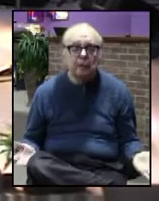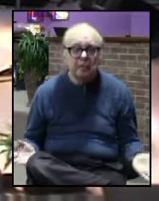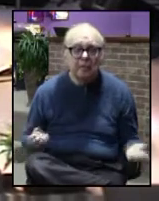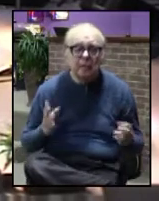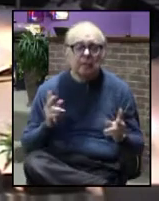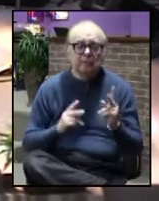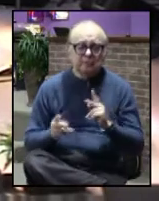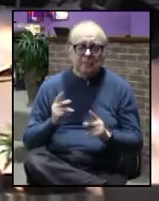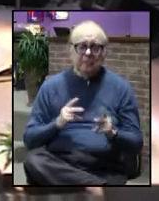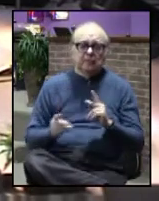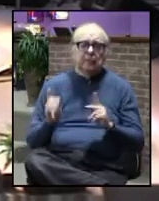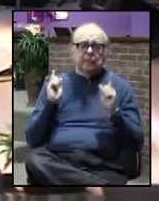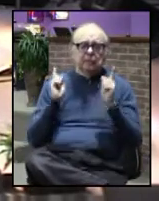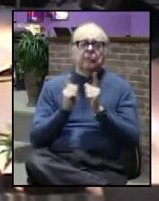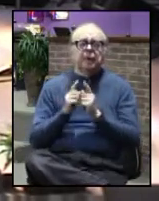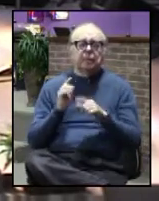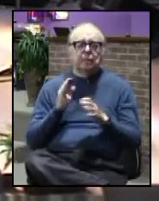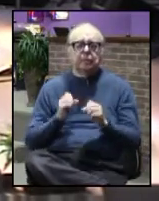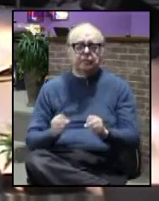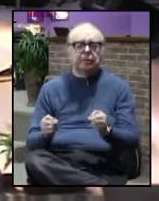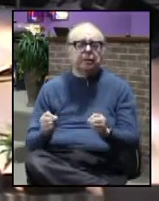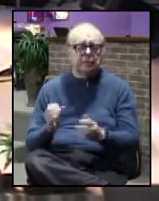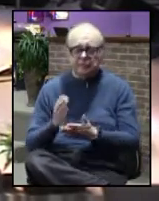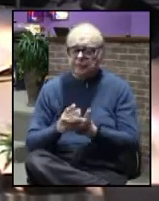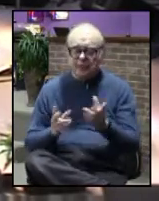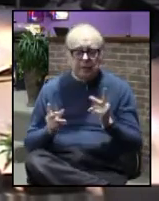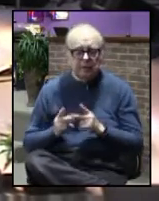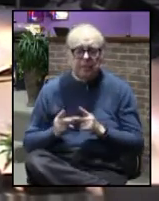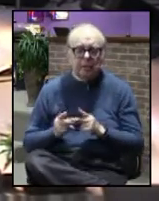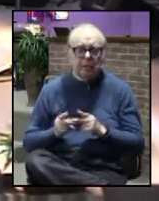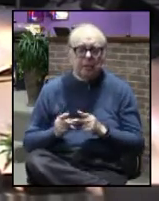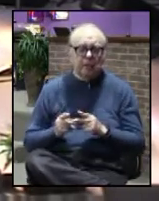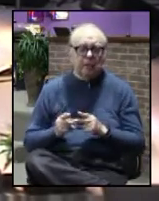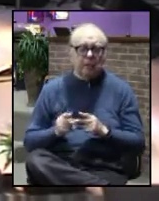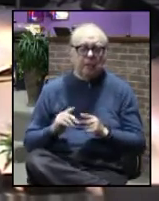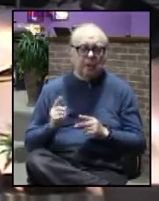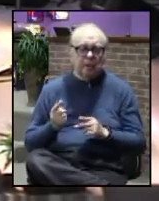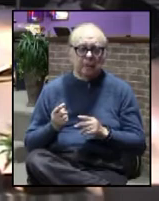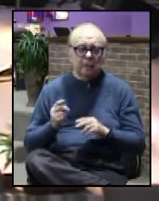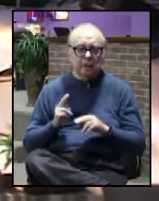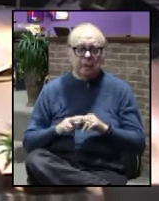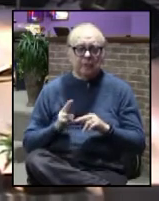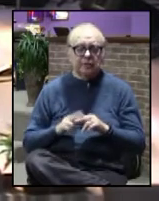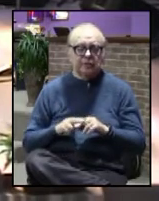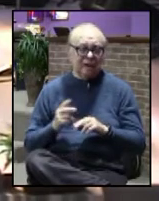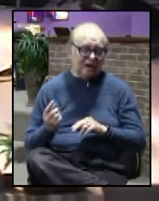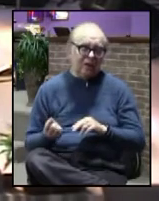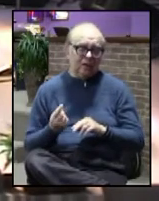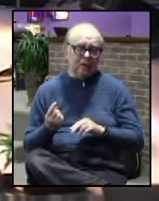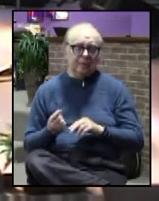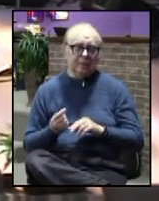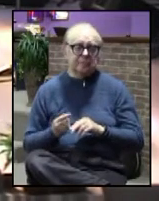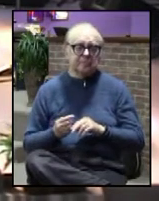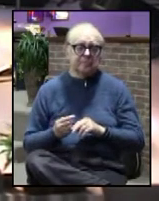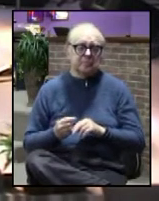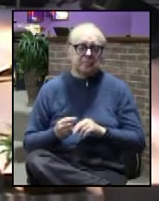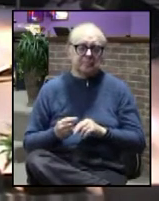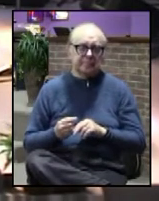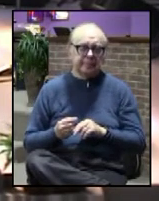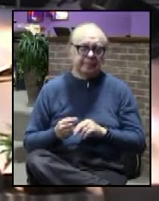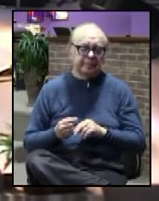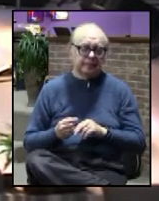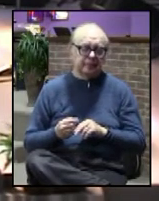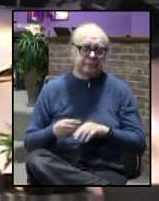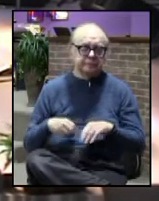Do you know how many people that you're going to meet on the street somewhere, someplace that's going to be lonely? They're going to be sitting there by themselves.